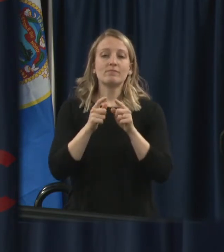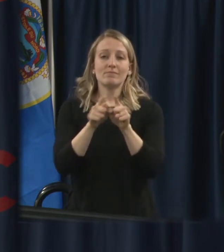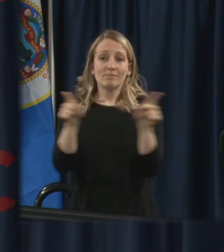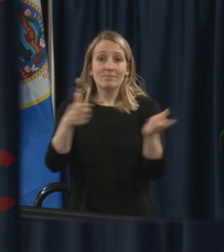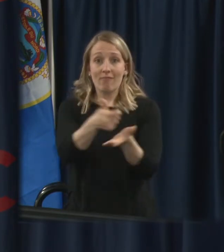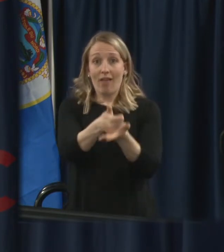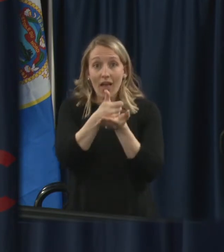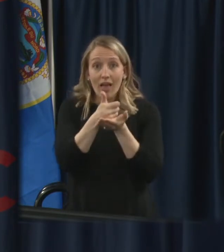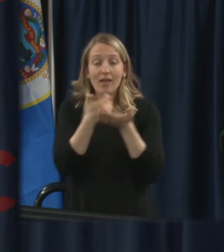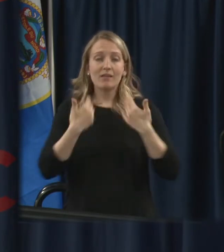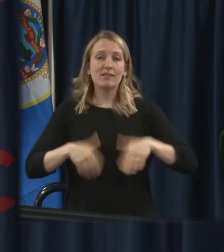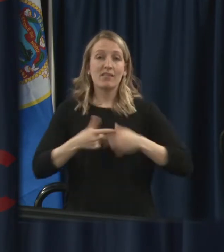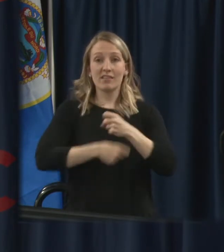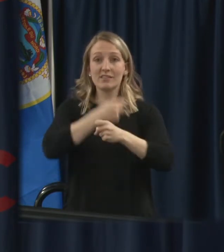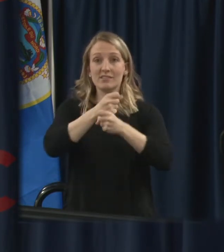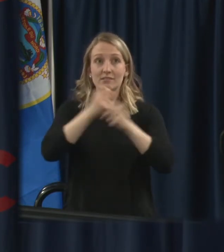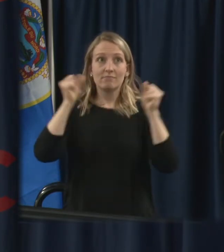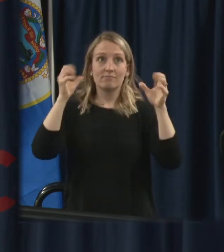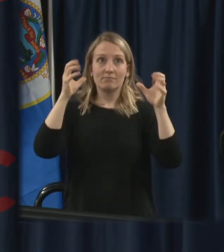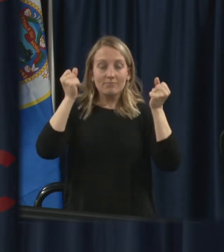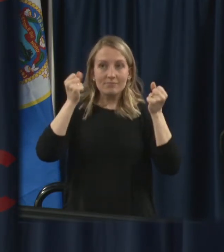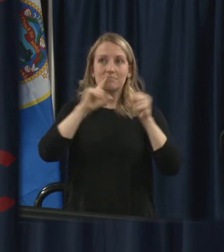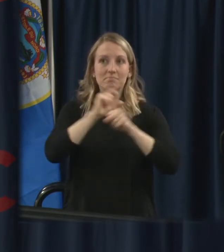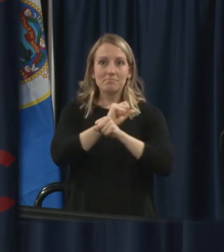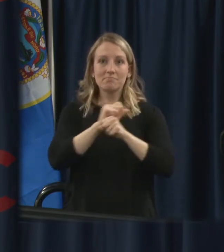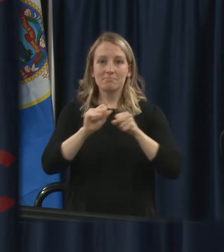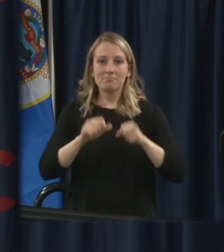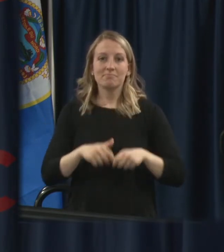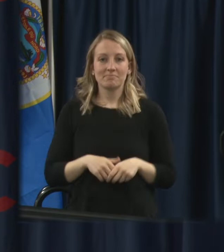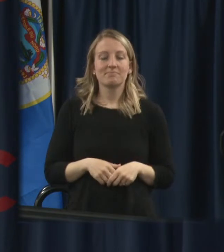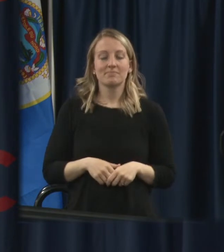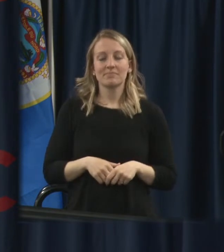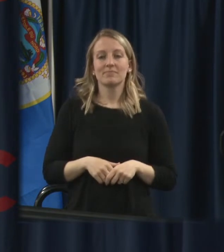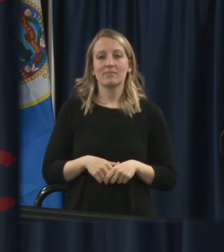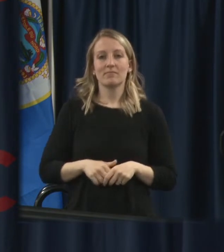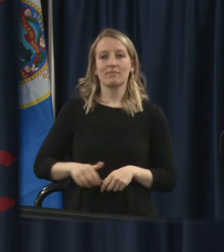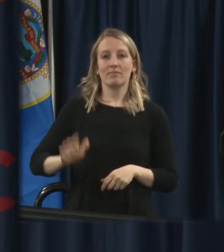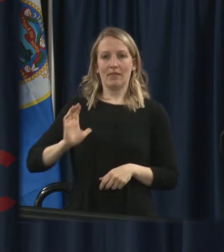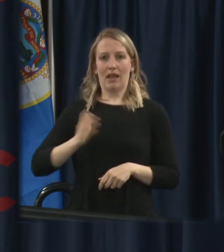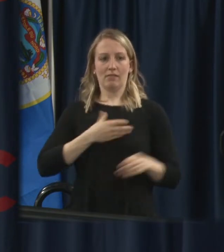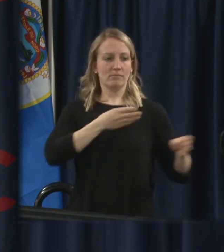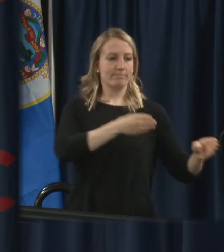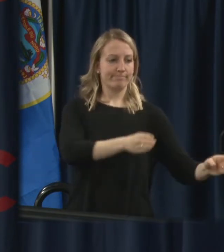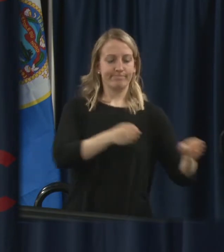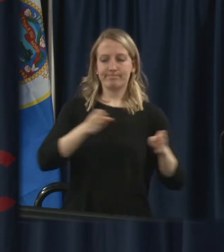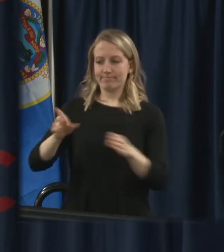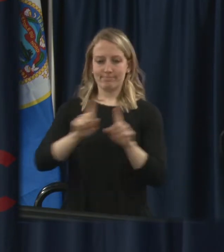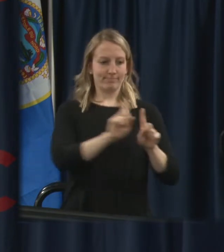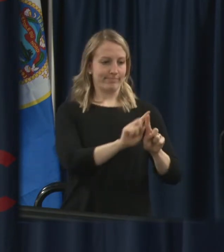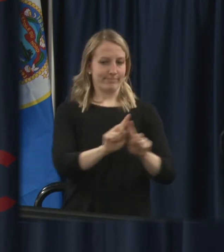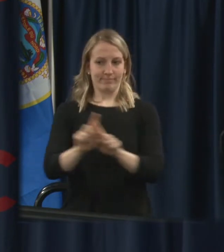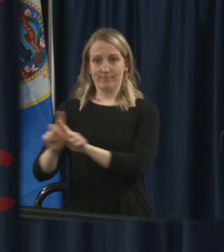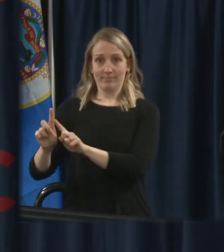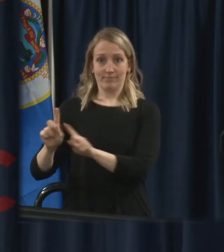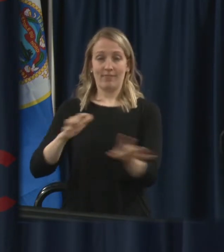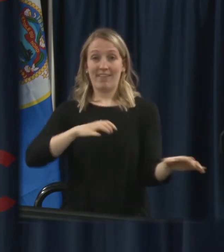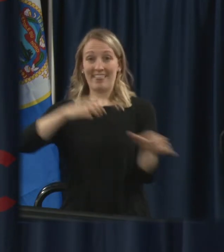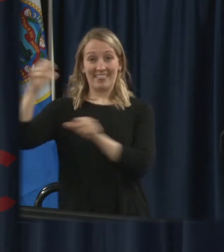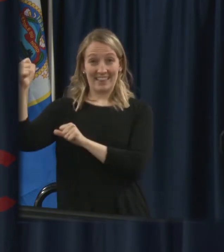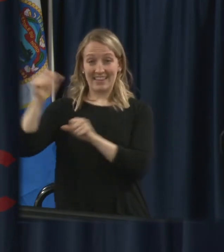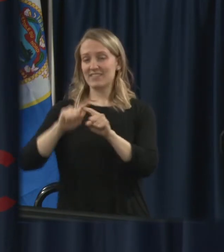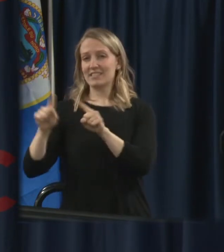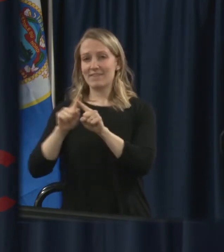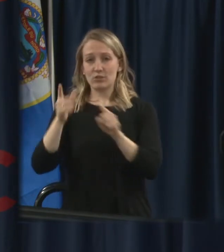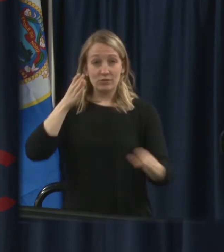You made this amazing year happen. Though we all took a different path, and we will all be leaving here with a different